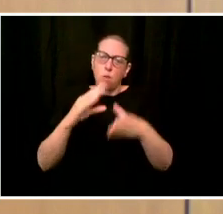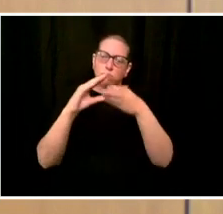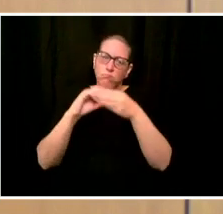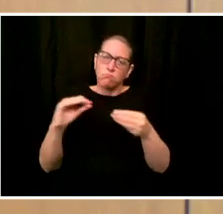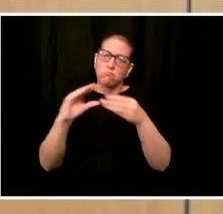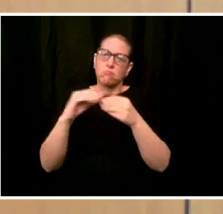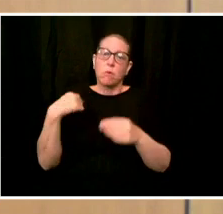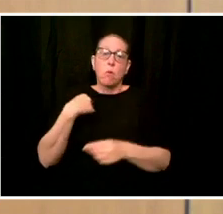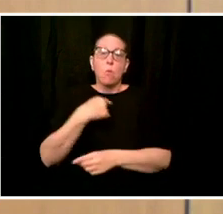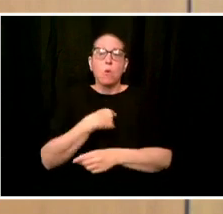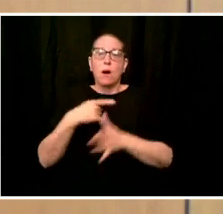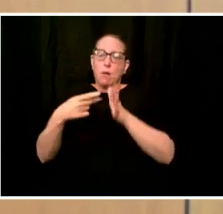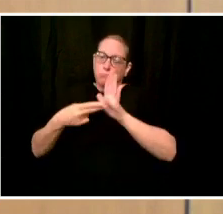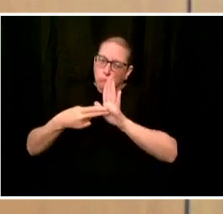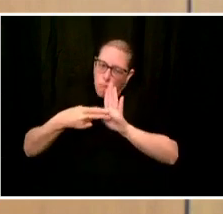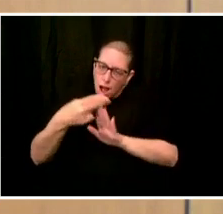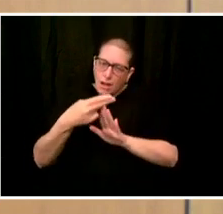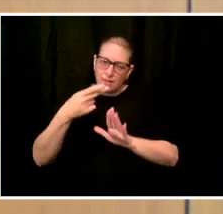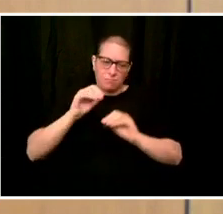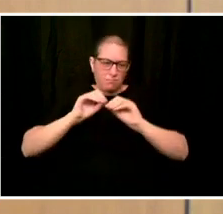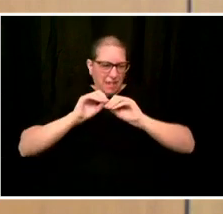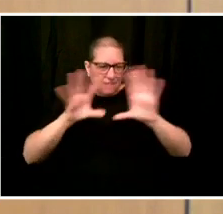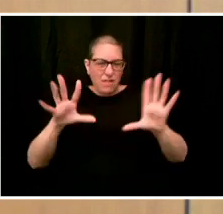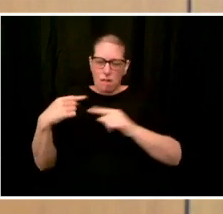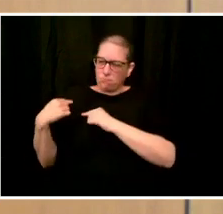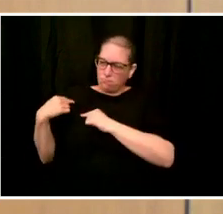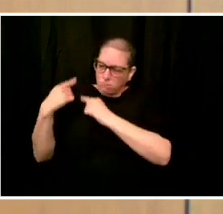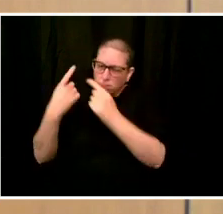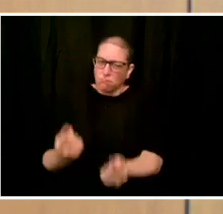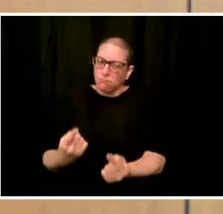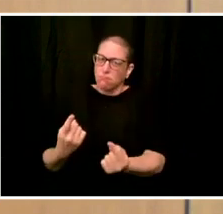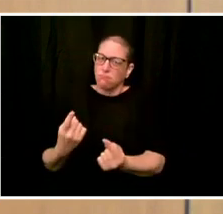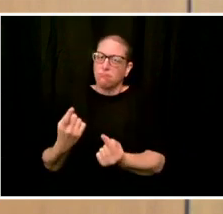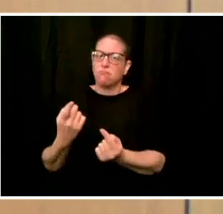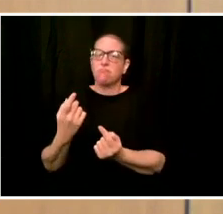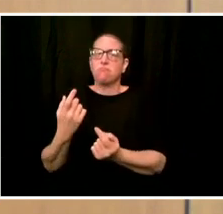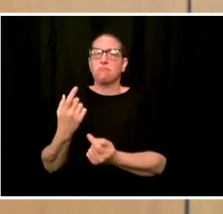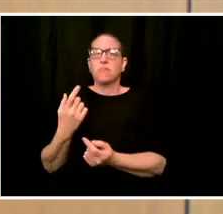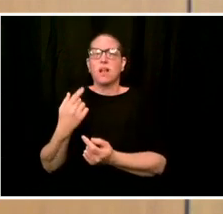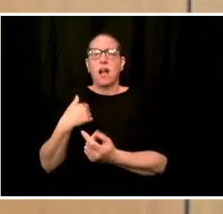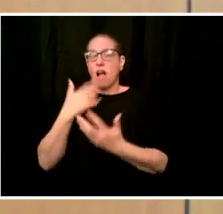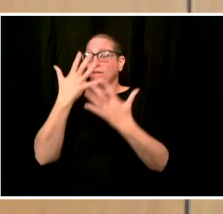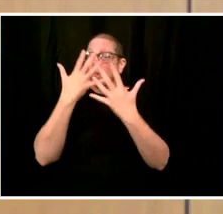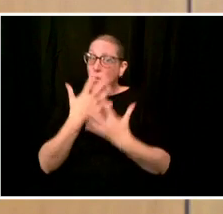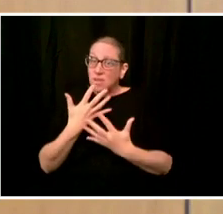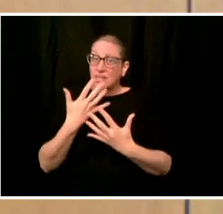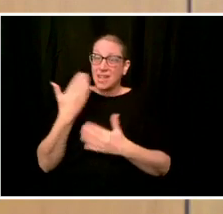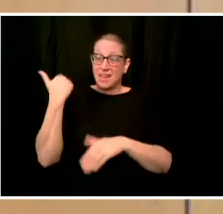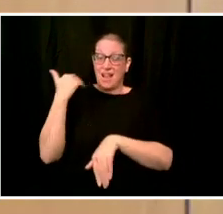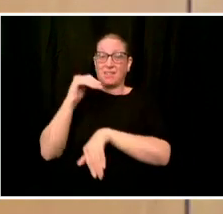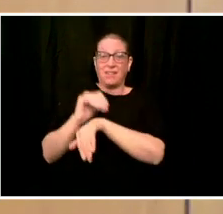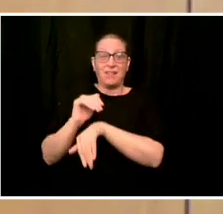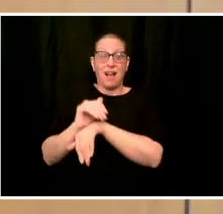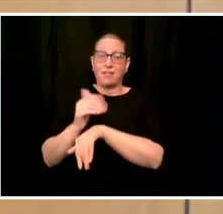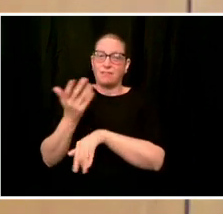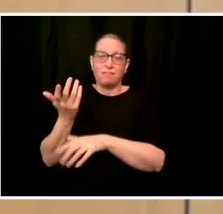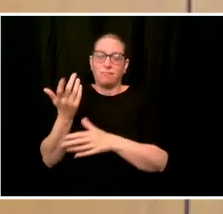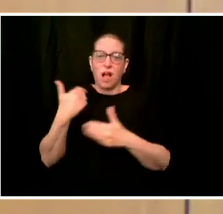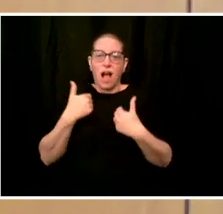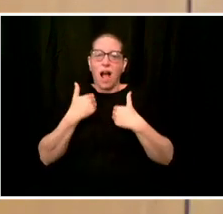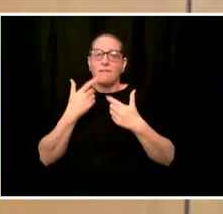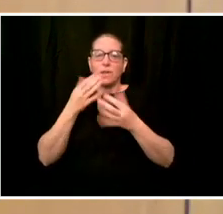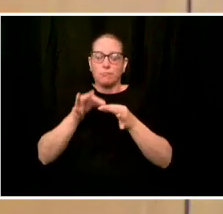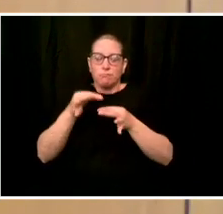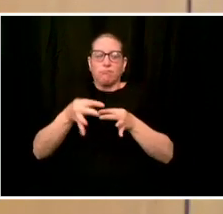And, it was unfortunately a matter of delay in it going up on our website, but there's